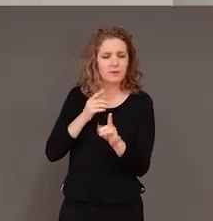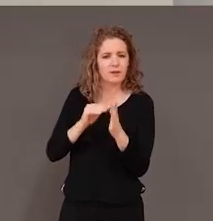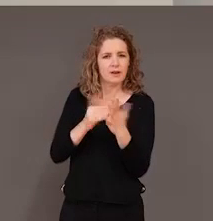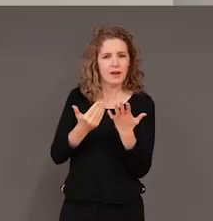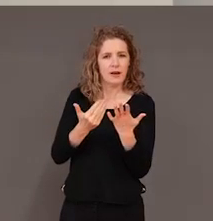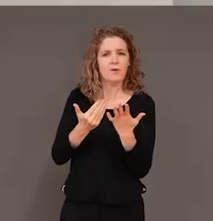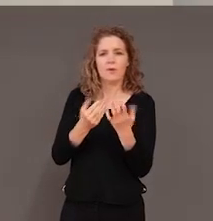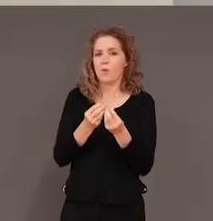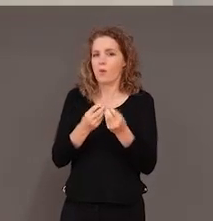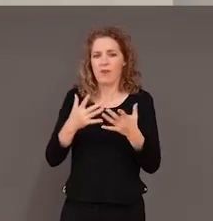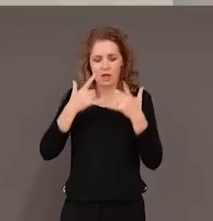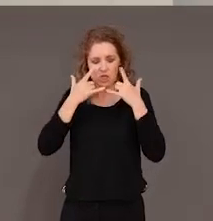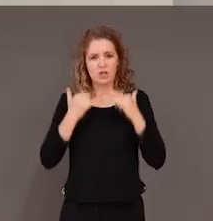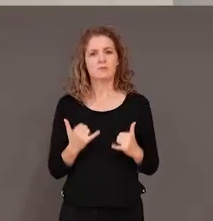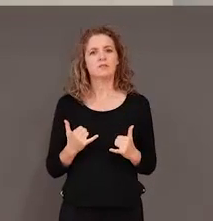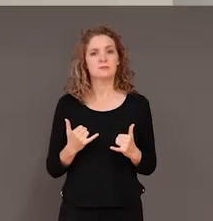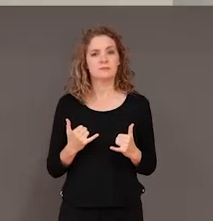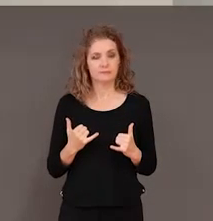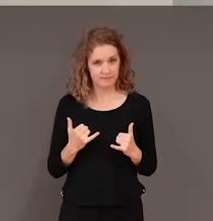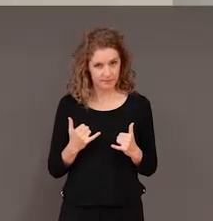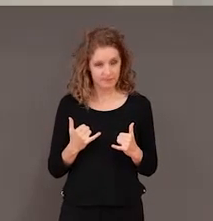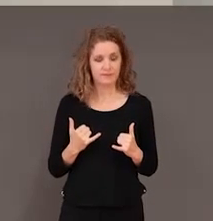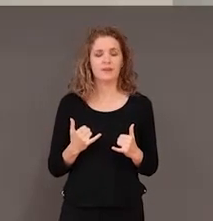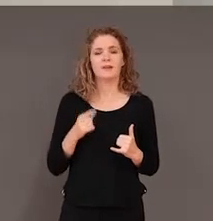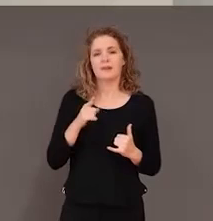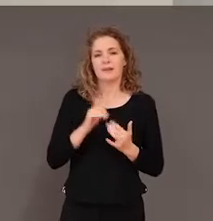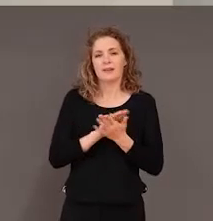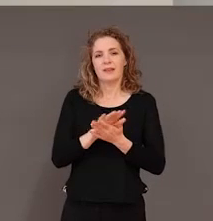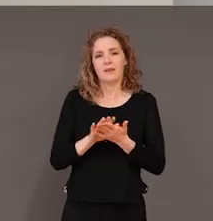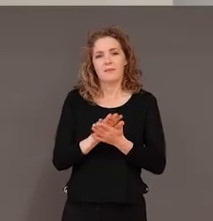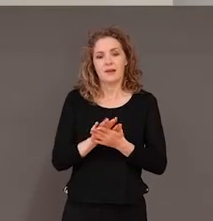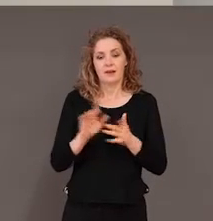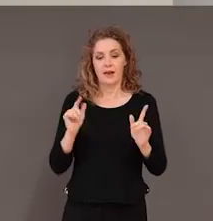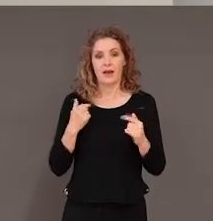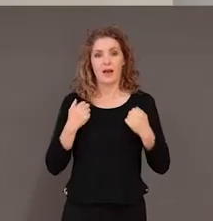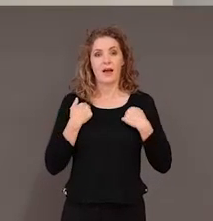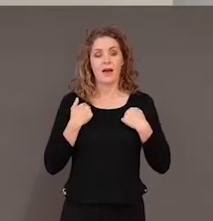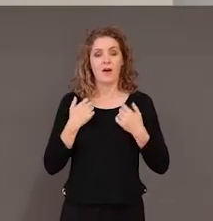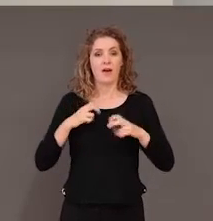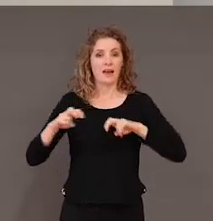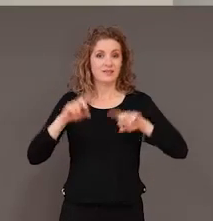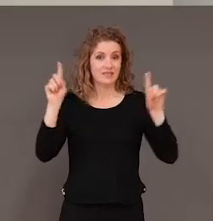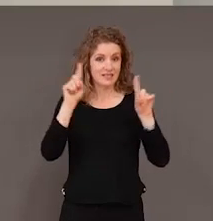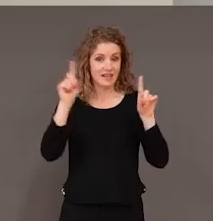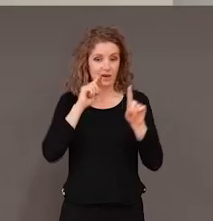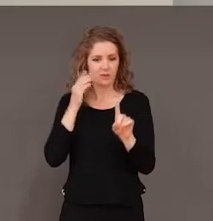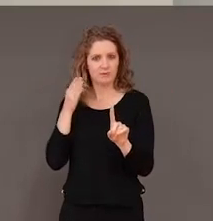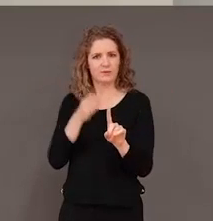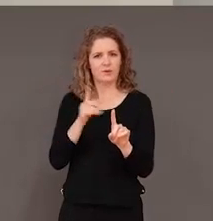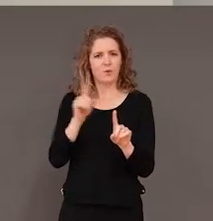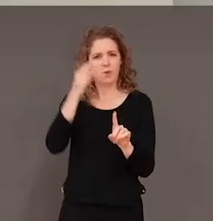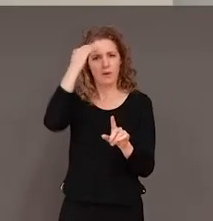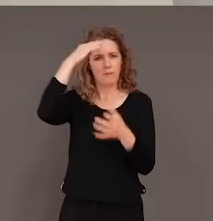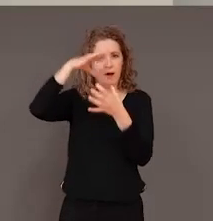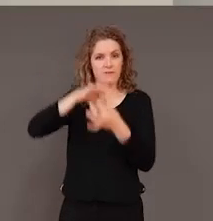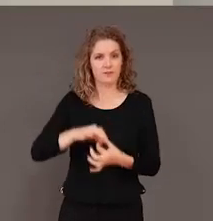the present moment, and non-judgmentally. This definition leads us to our activities today, which hopefully will highlight some of